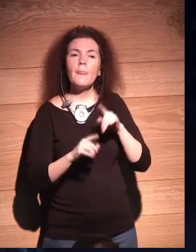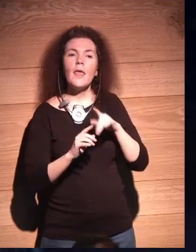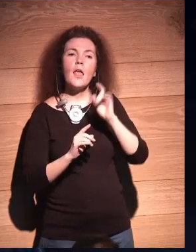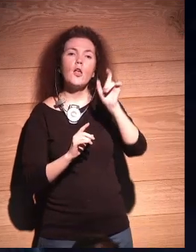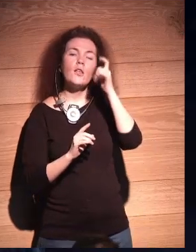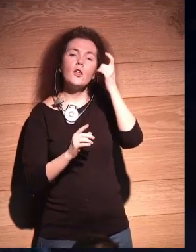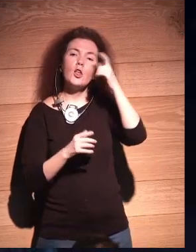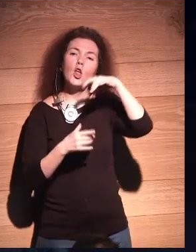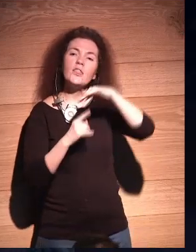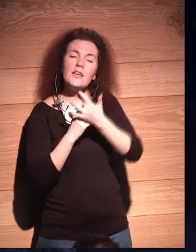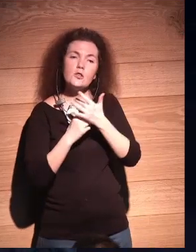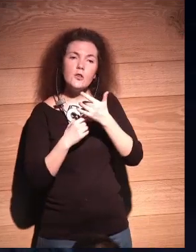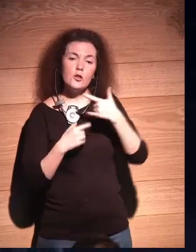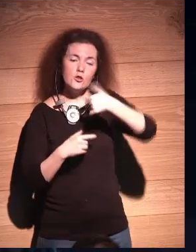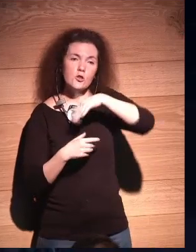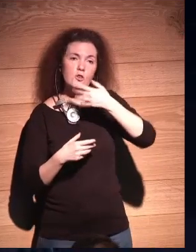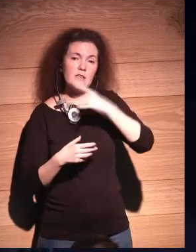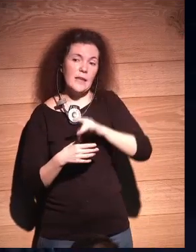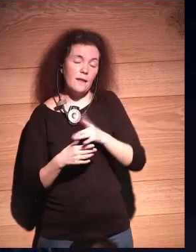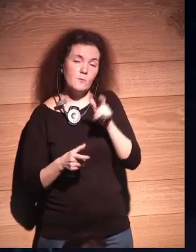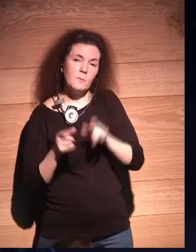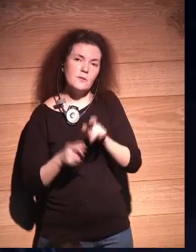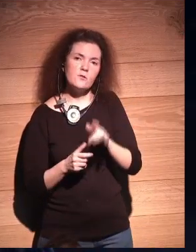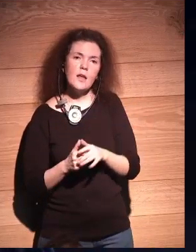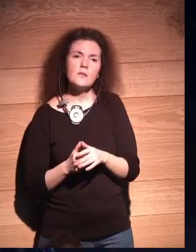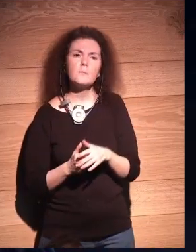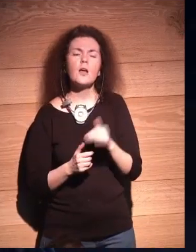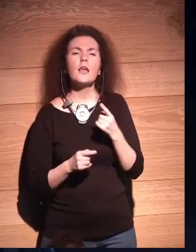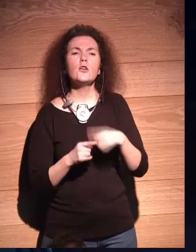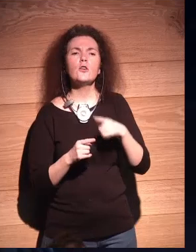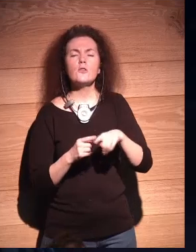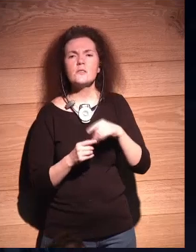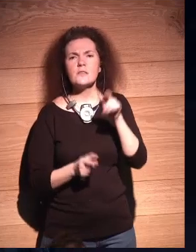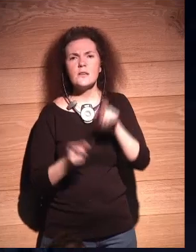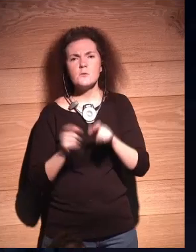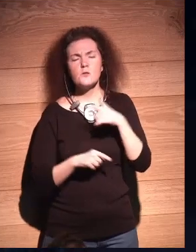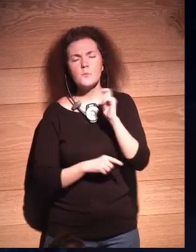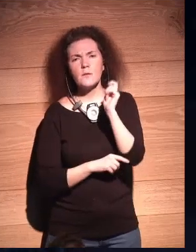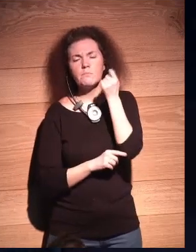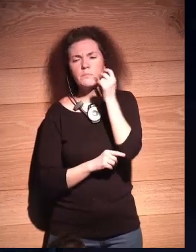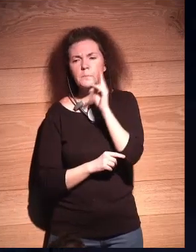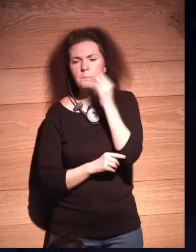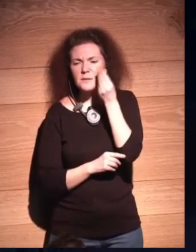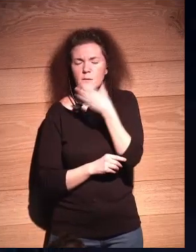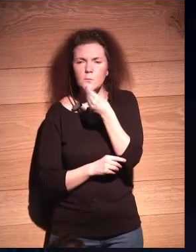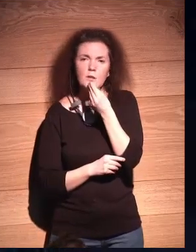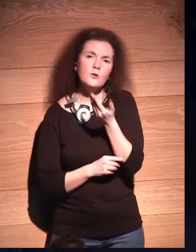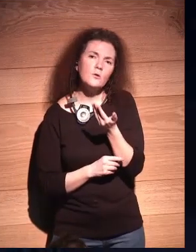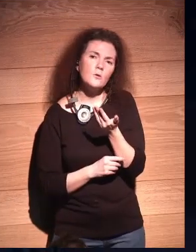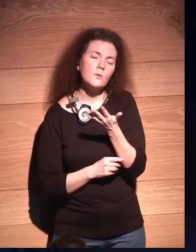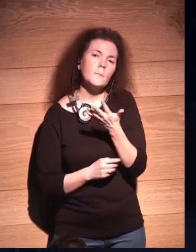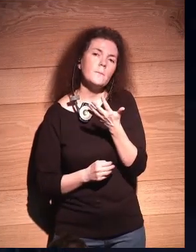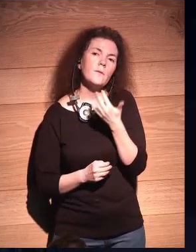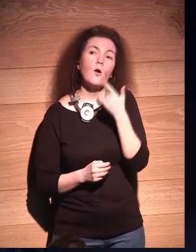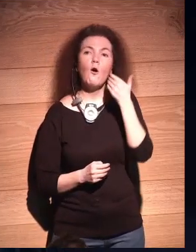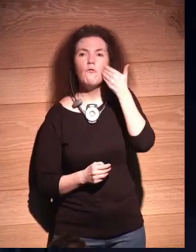now, of course, there's all kinds of things that people consider beautiful. Ugly beautiful, silly beautiful,